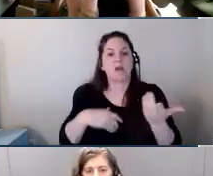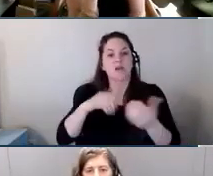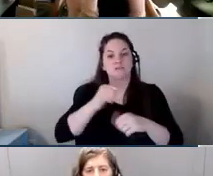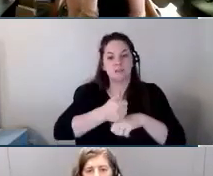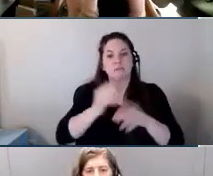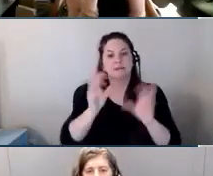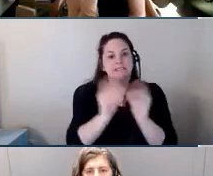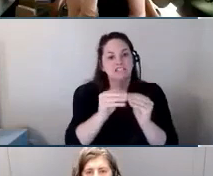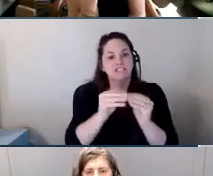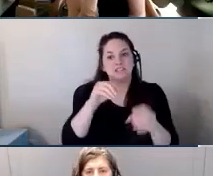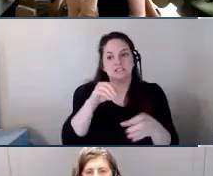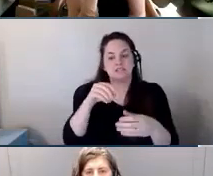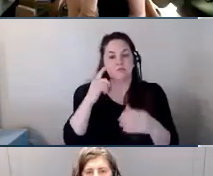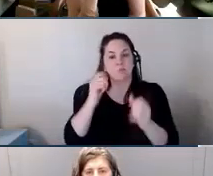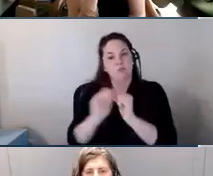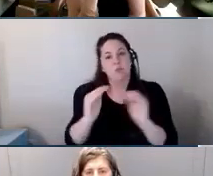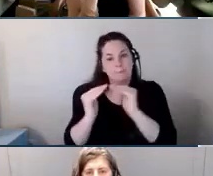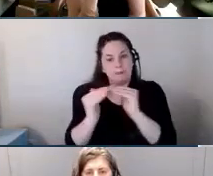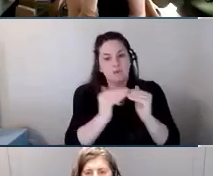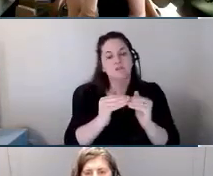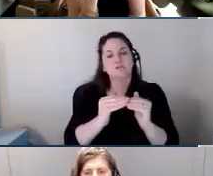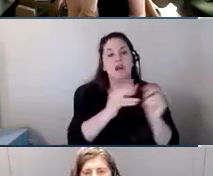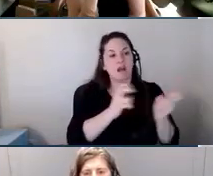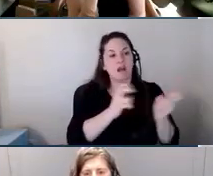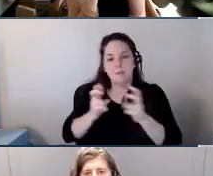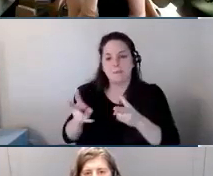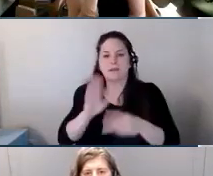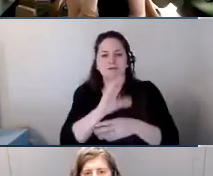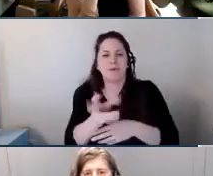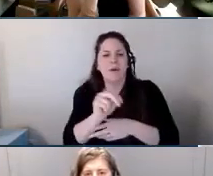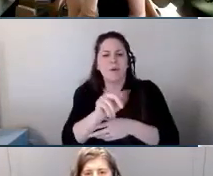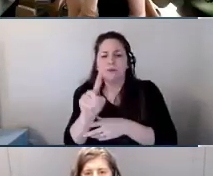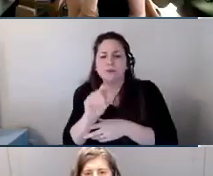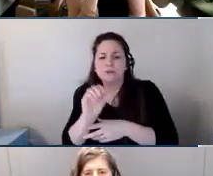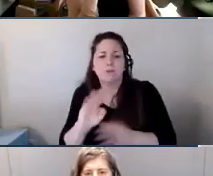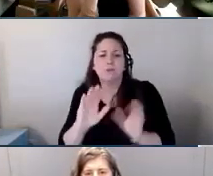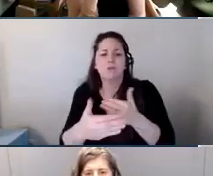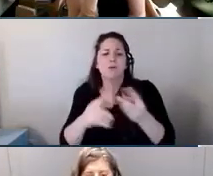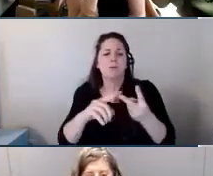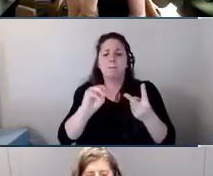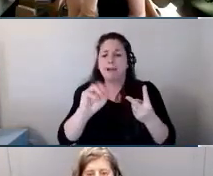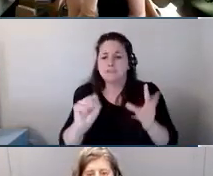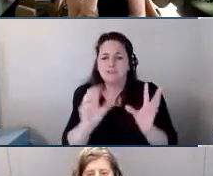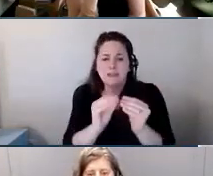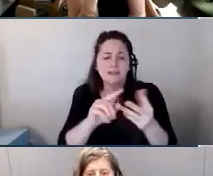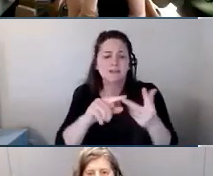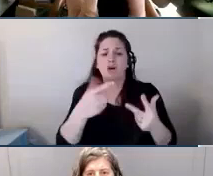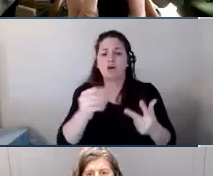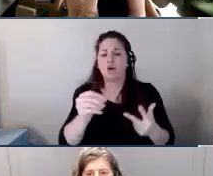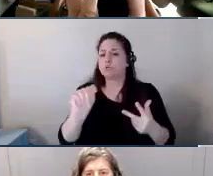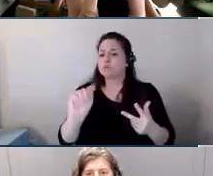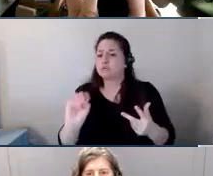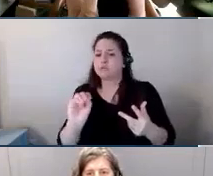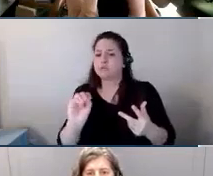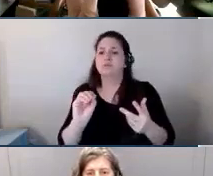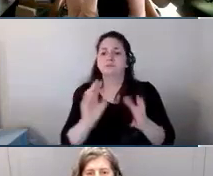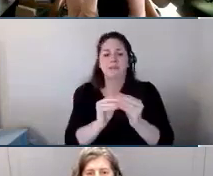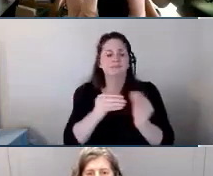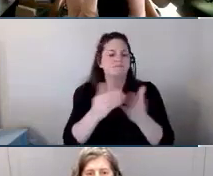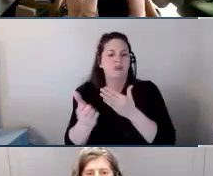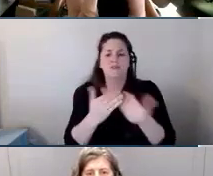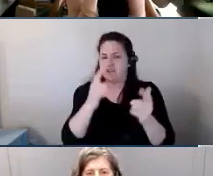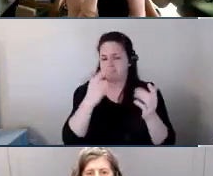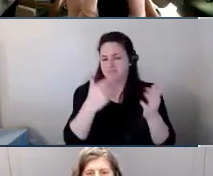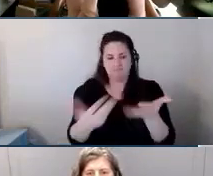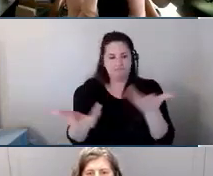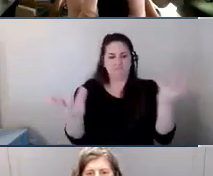and copy and paste your own Zoom room, Microsoft meetings, GoToWebinar, whatever. It doesn't matter. It's